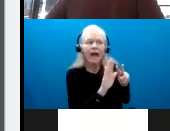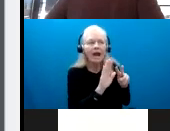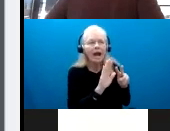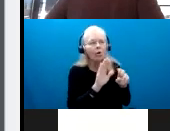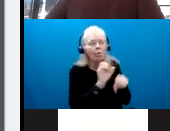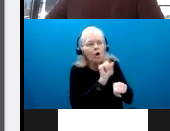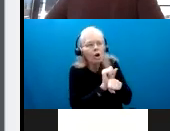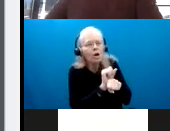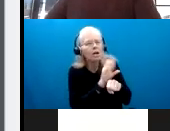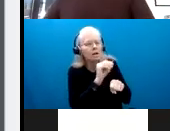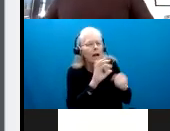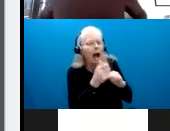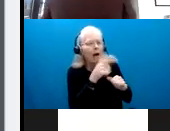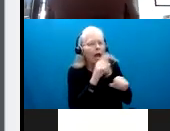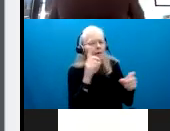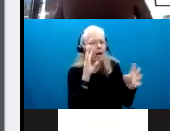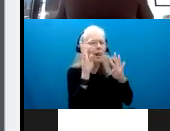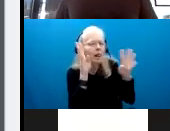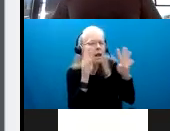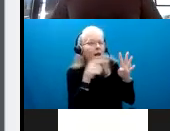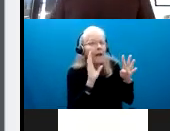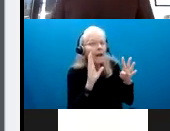Thank you. Anyone else?